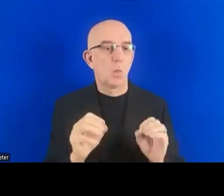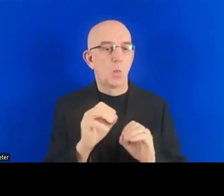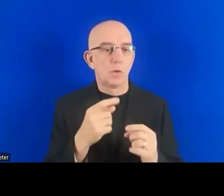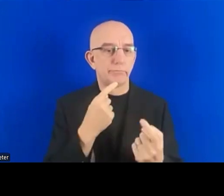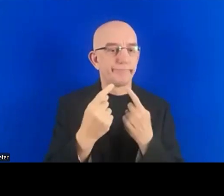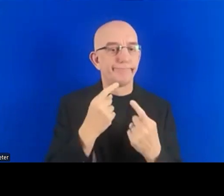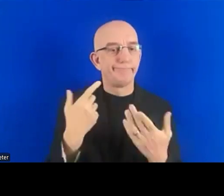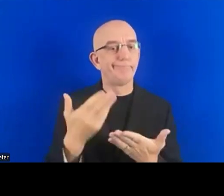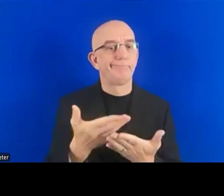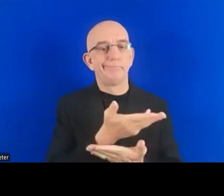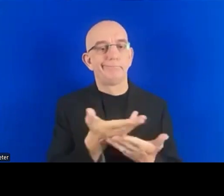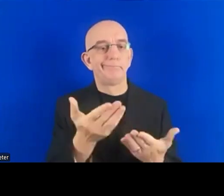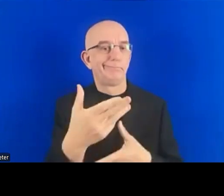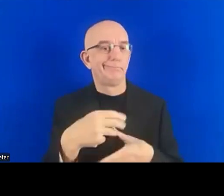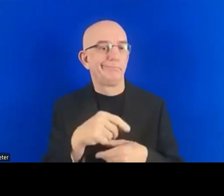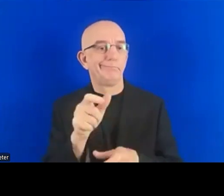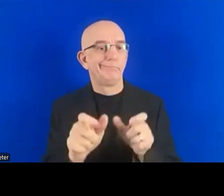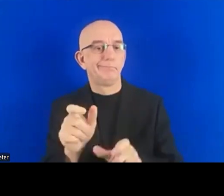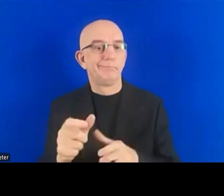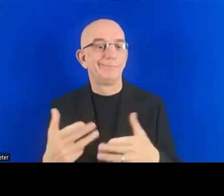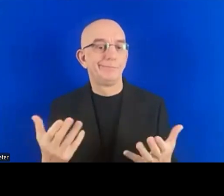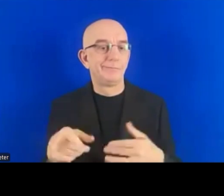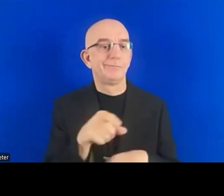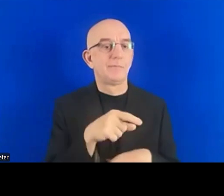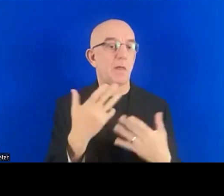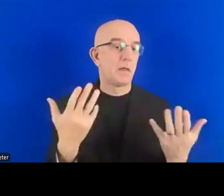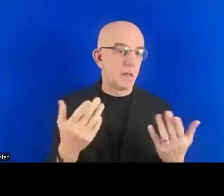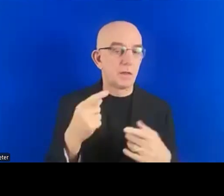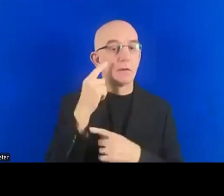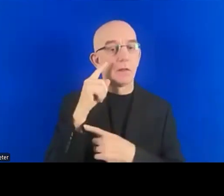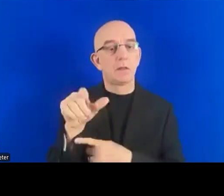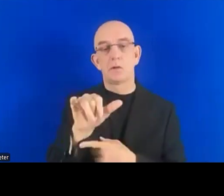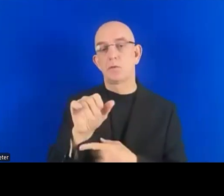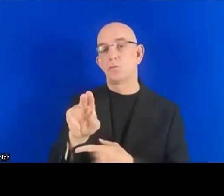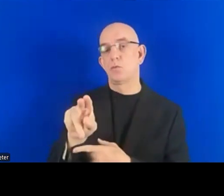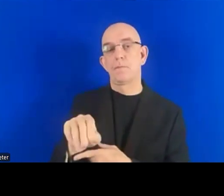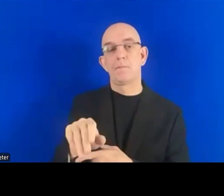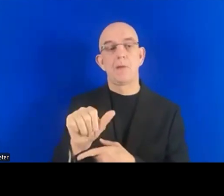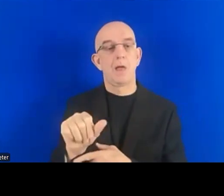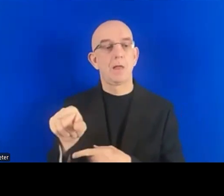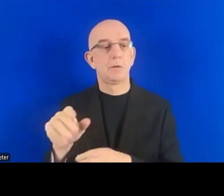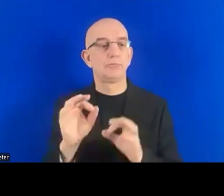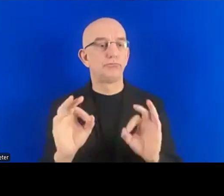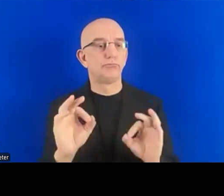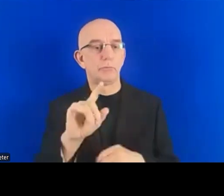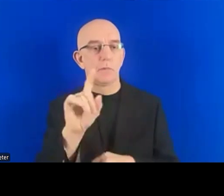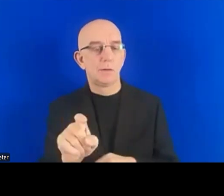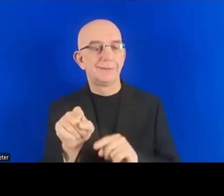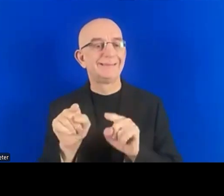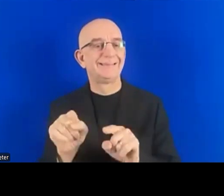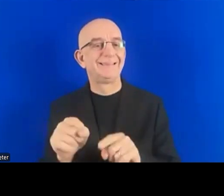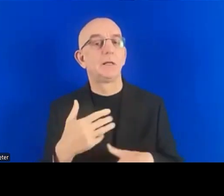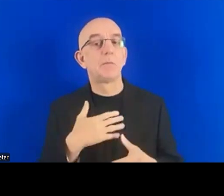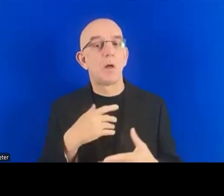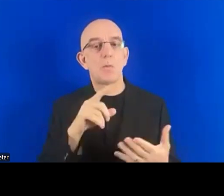is regarding the involvement of teachers with disabilities. Have any of the panelists done any work on the experience of